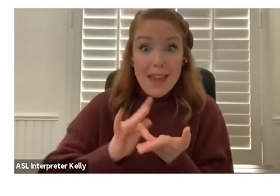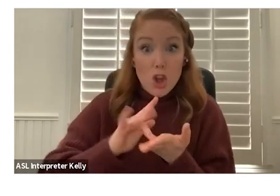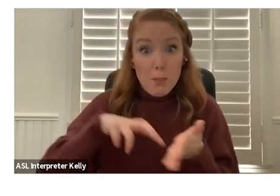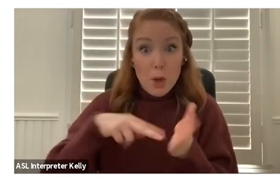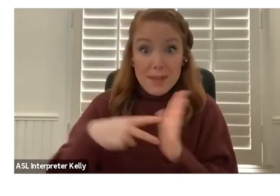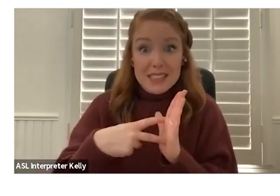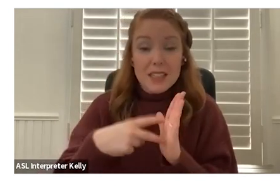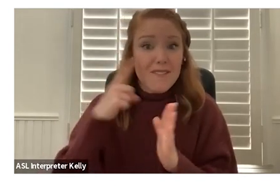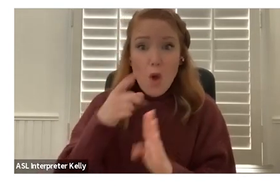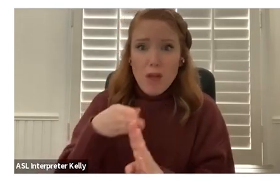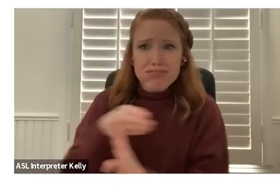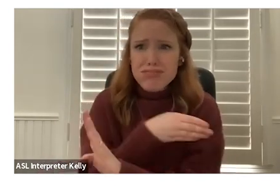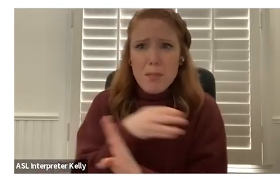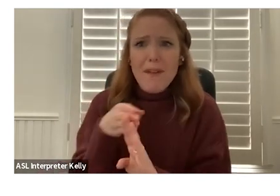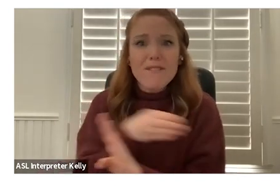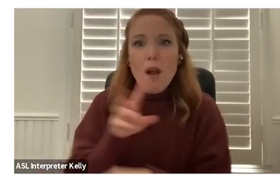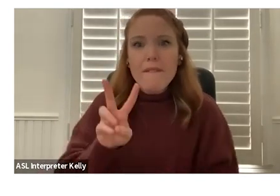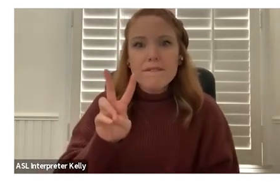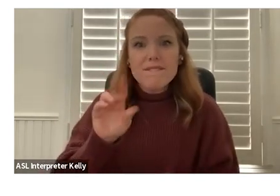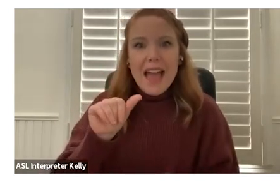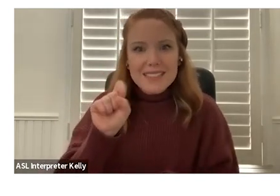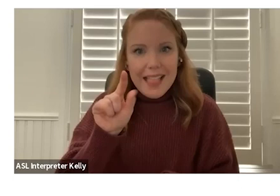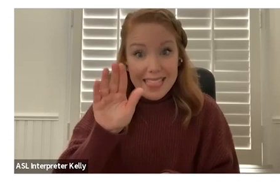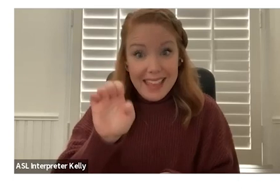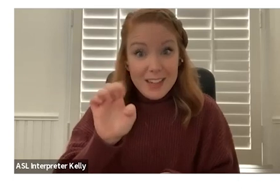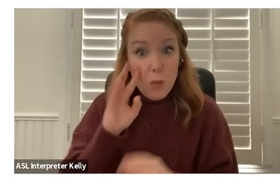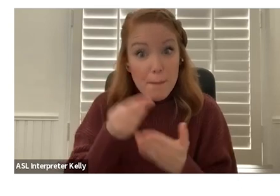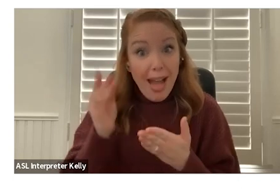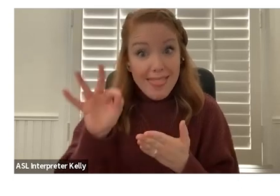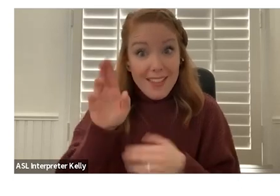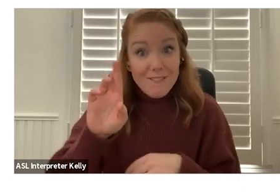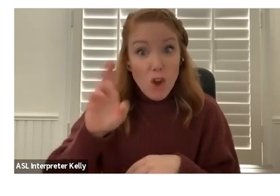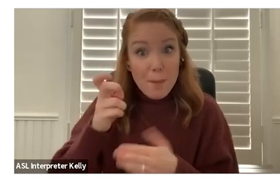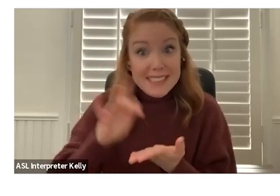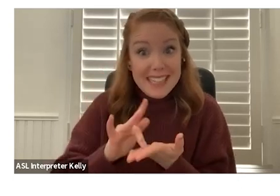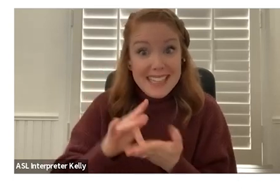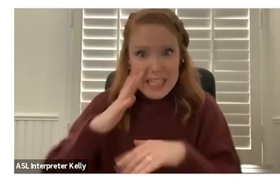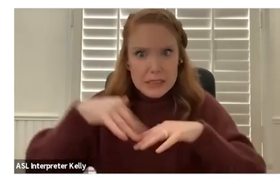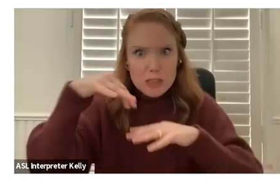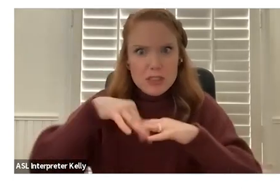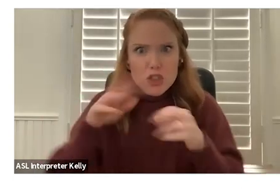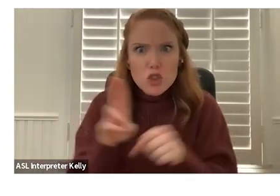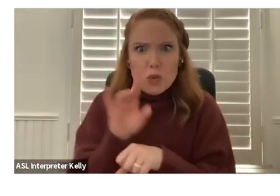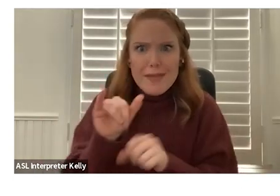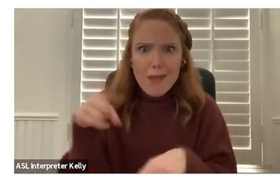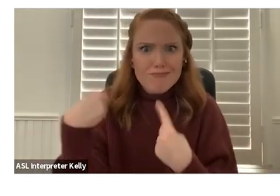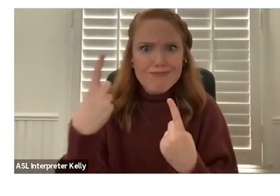Chesbrough is the chemist that is often credited for creating Vaseline. He happened upon it because he saw some petroleum and railway